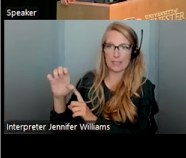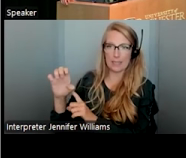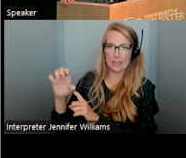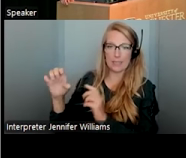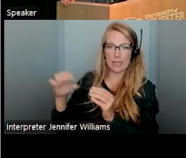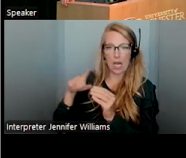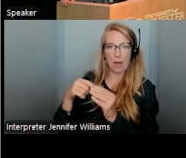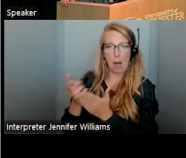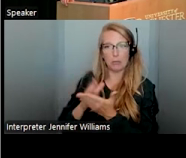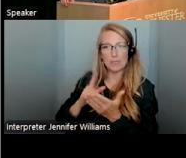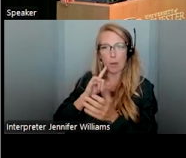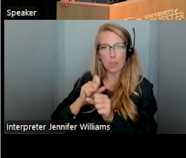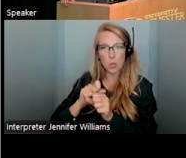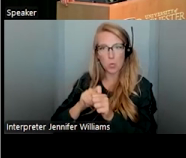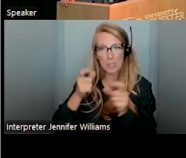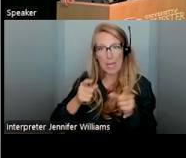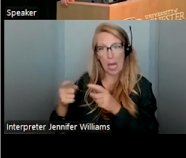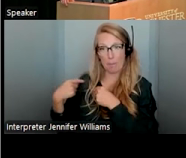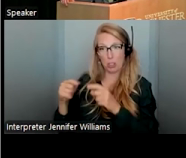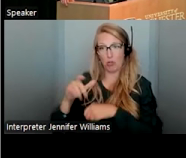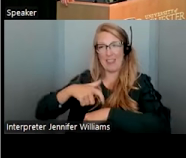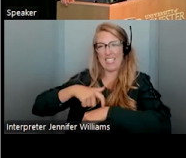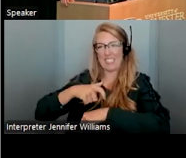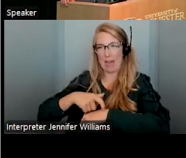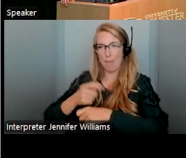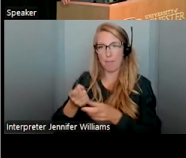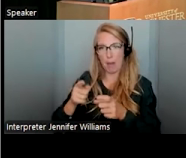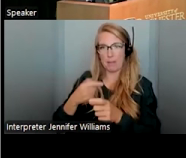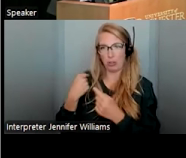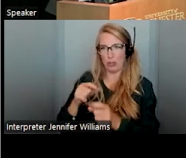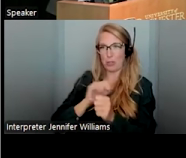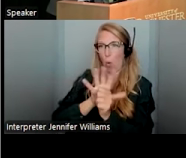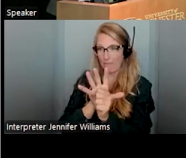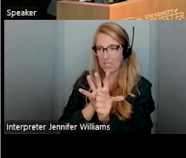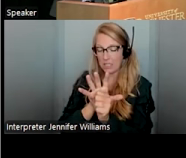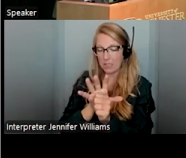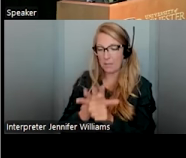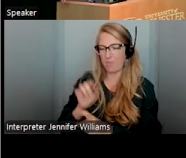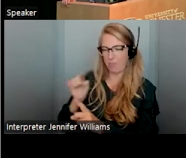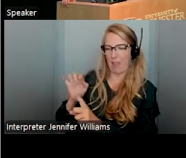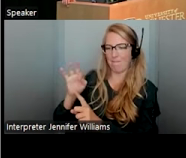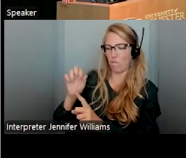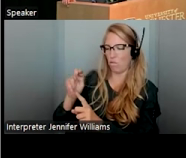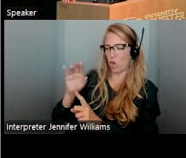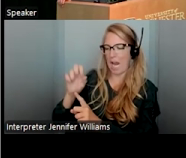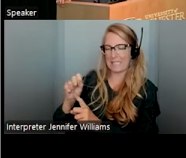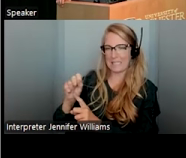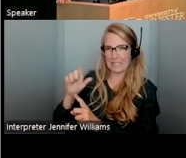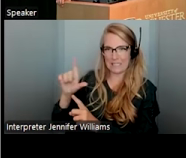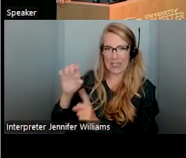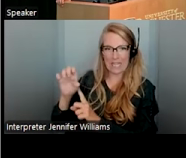about some of the work that happened during the time of COVID. And Francis Lee is a chair of psychiatry at